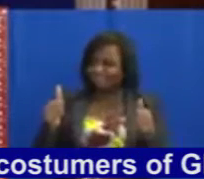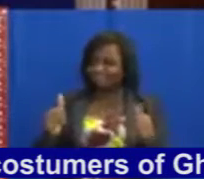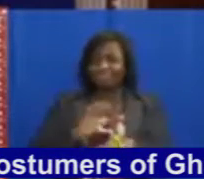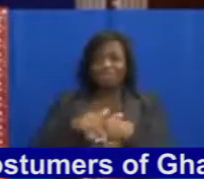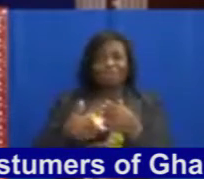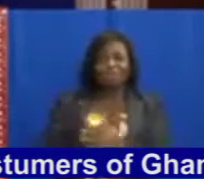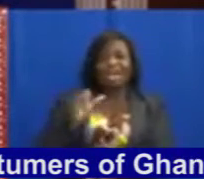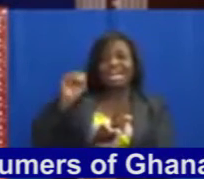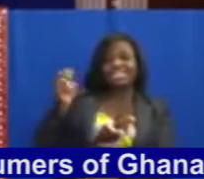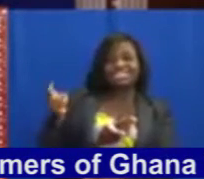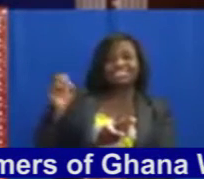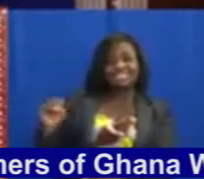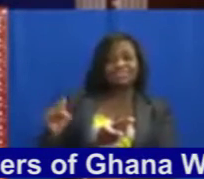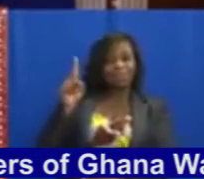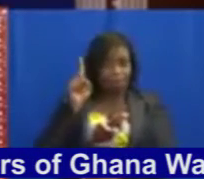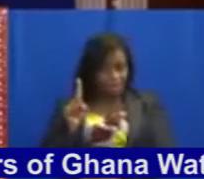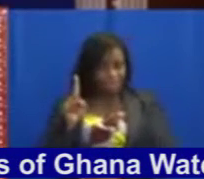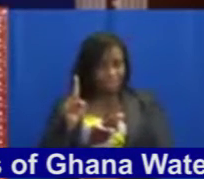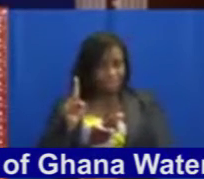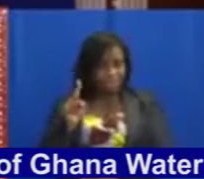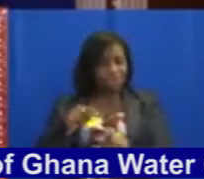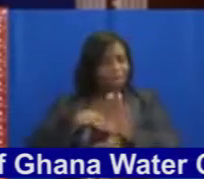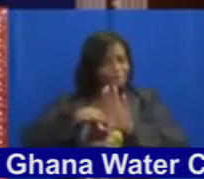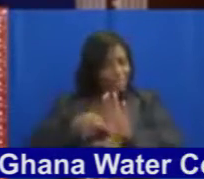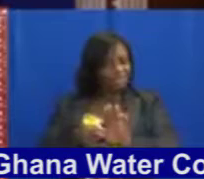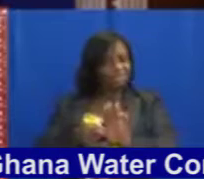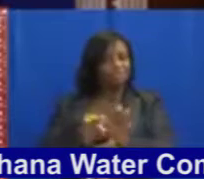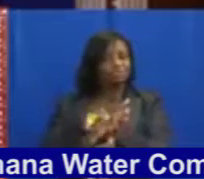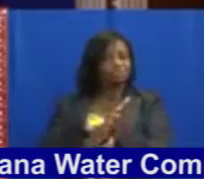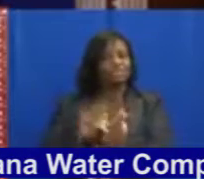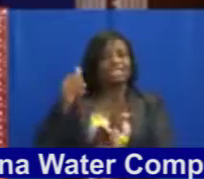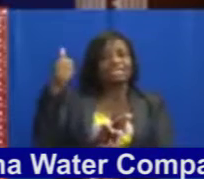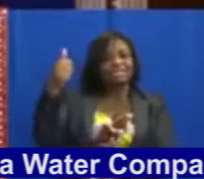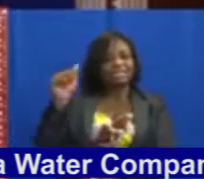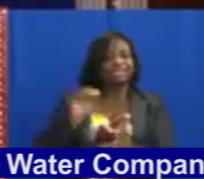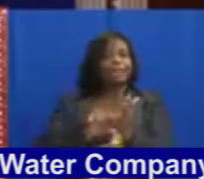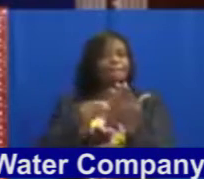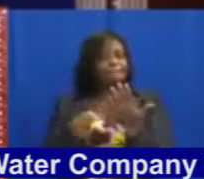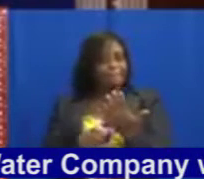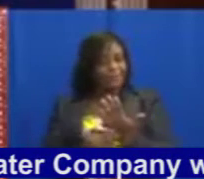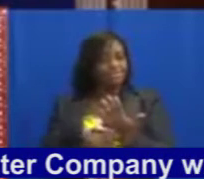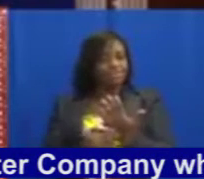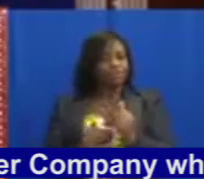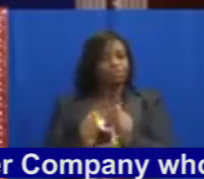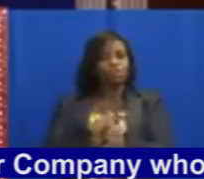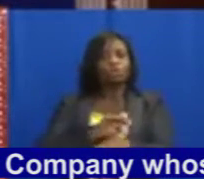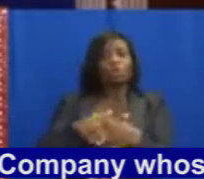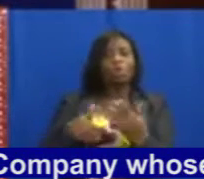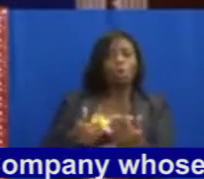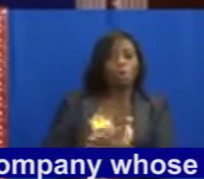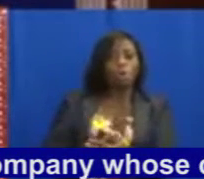January 2021. If school fua omo SHS 1 ebe sign akko school eye 10th March na afi de enya dia omo beko